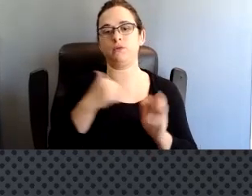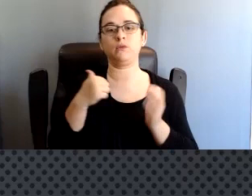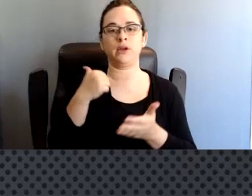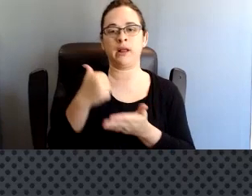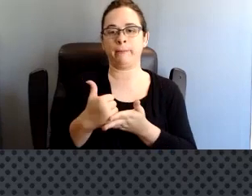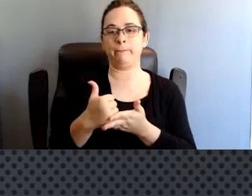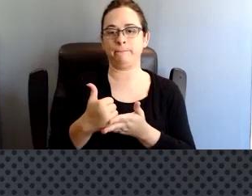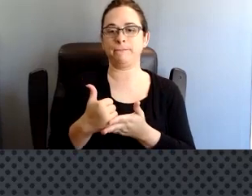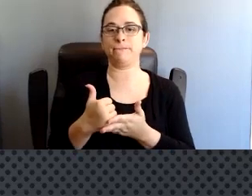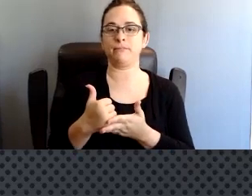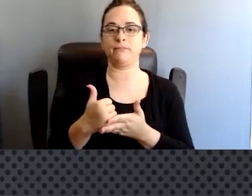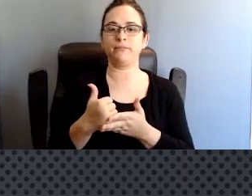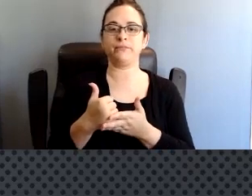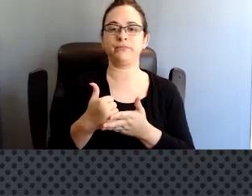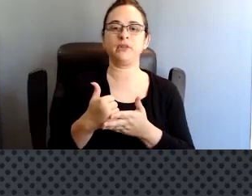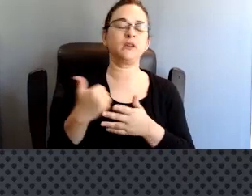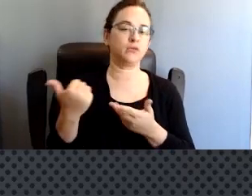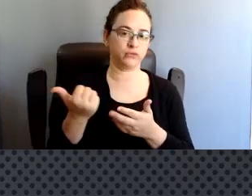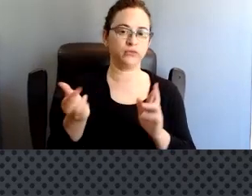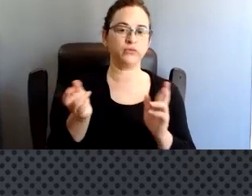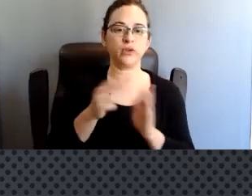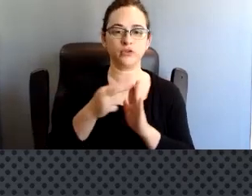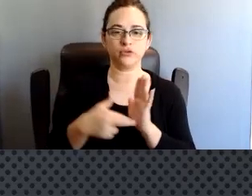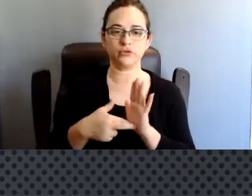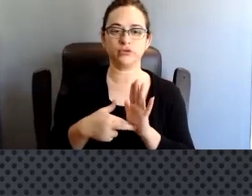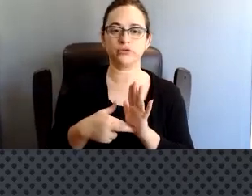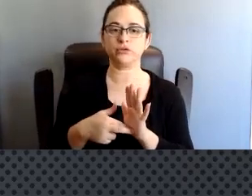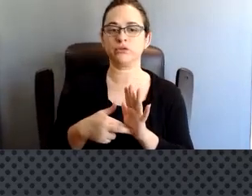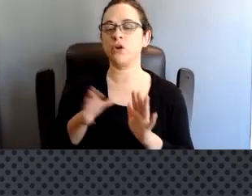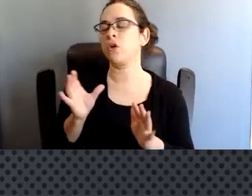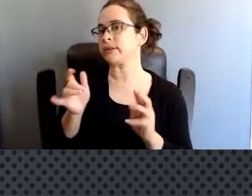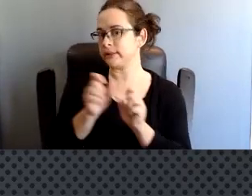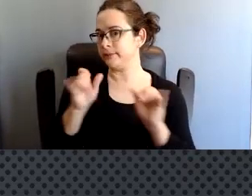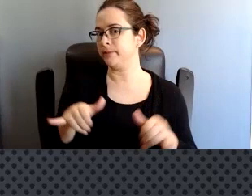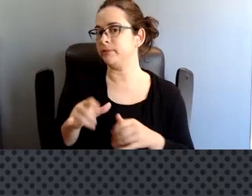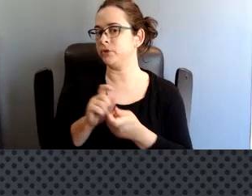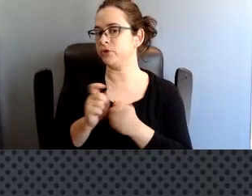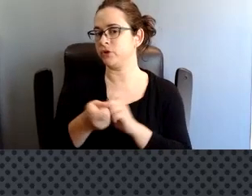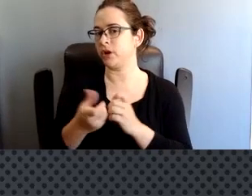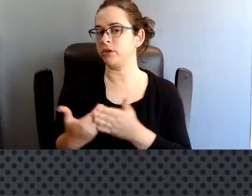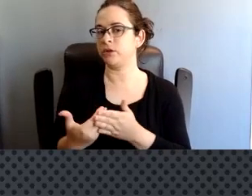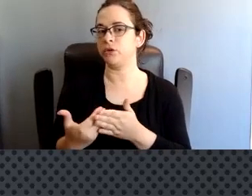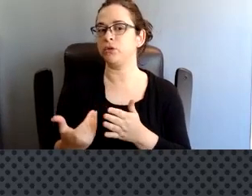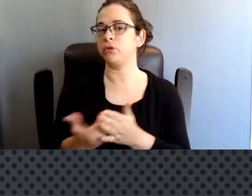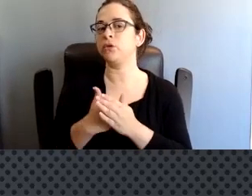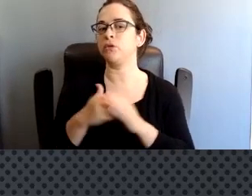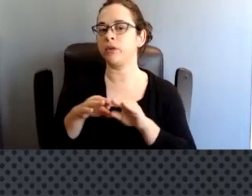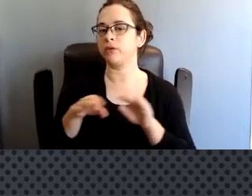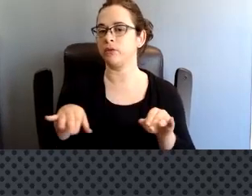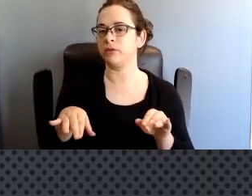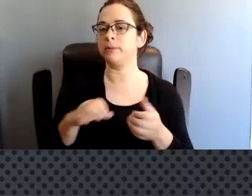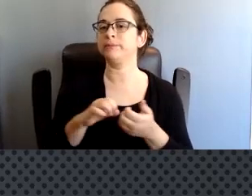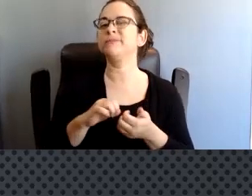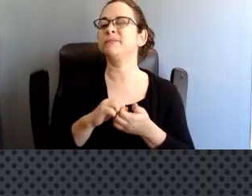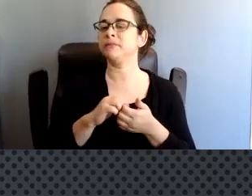for their classes. A lot of our students still need help navigating, especially our system has changed to a new platform of how do I secure my classes? How do I make sure my